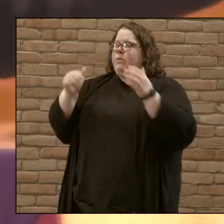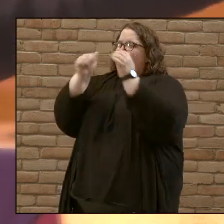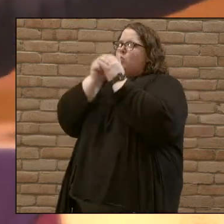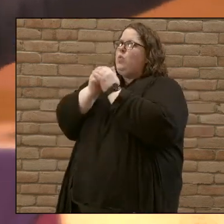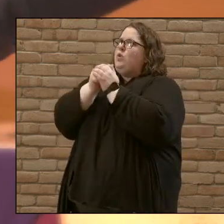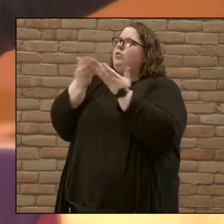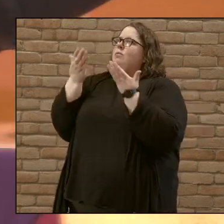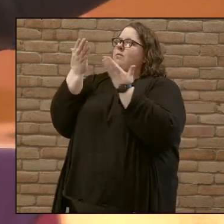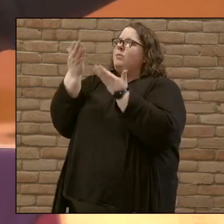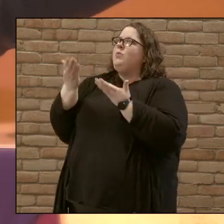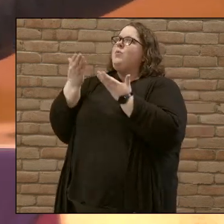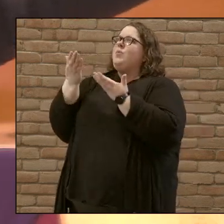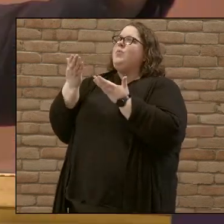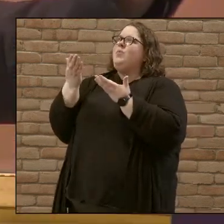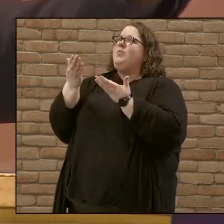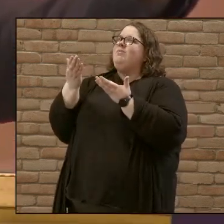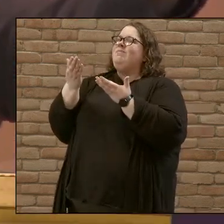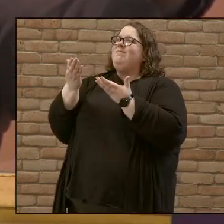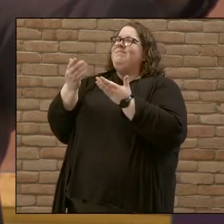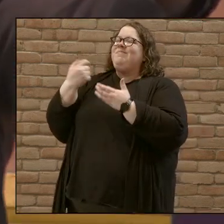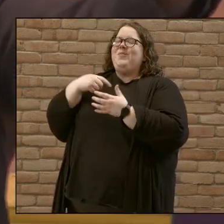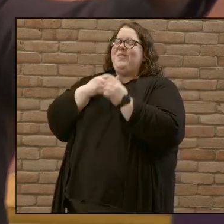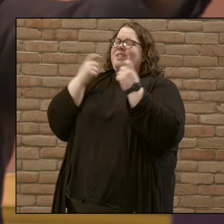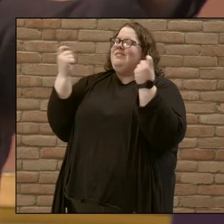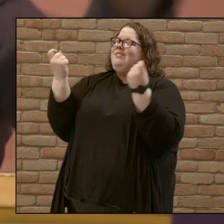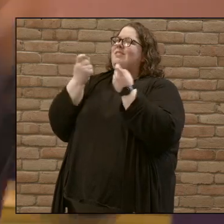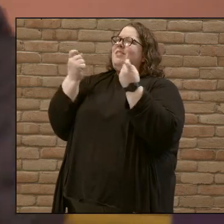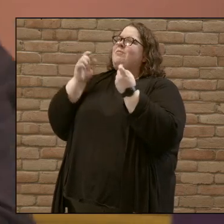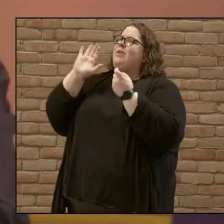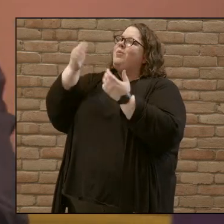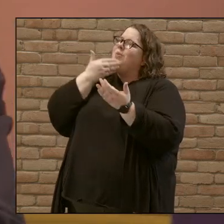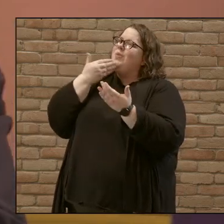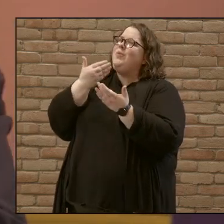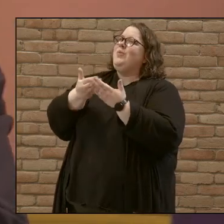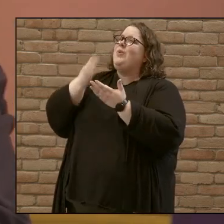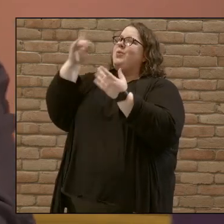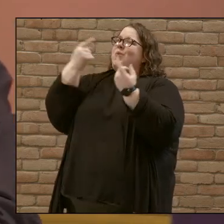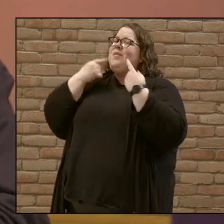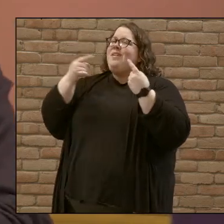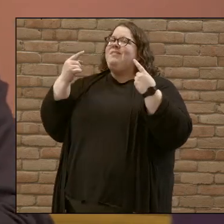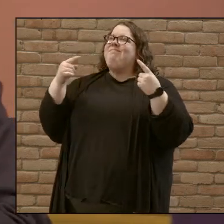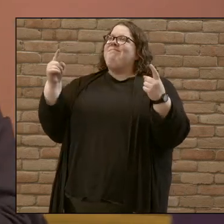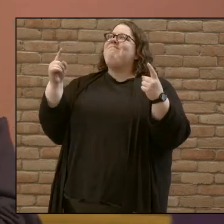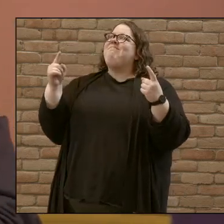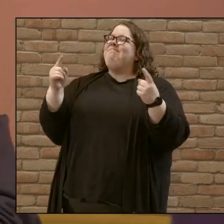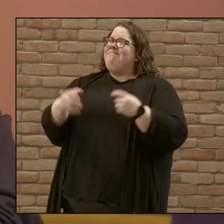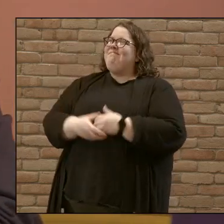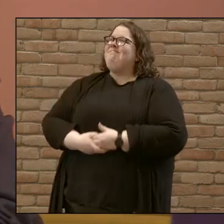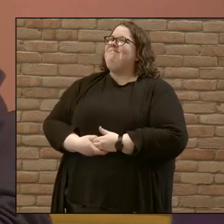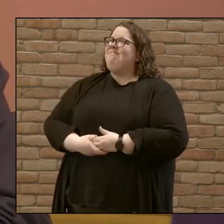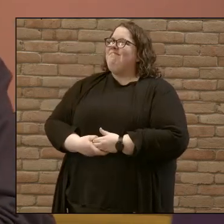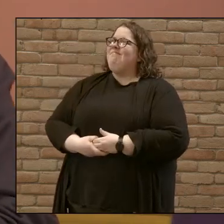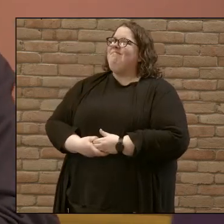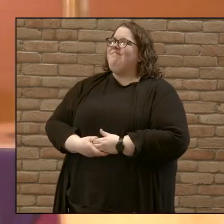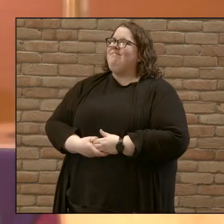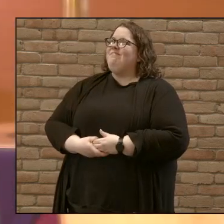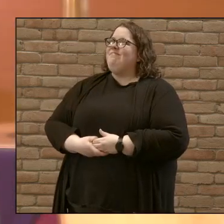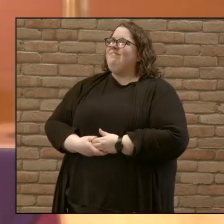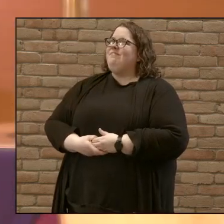that we would celebrate your goodness and what you have accomplished, that you have invited us